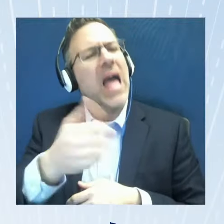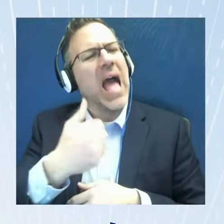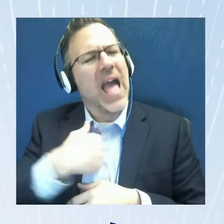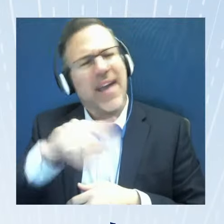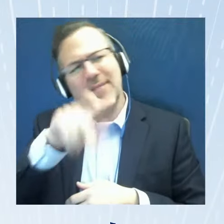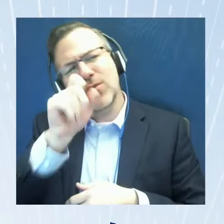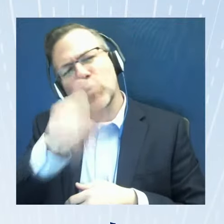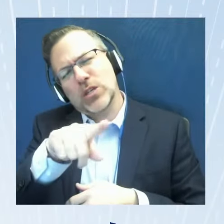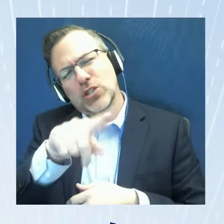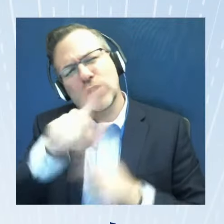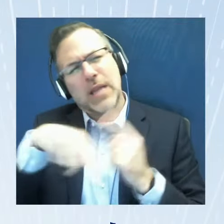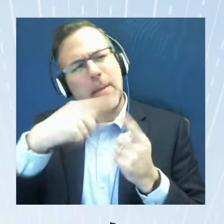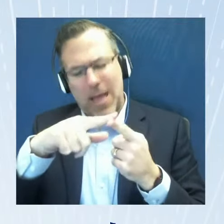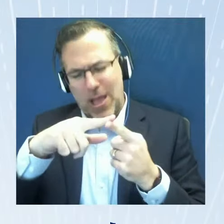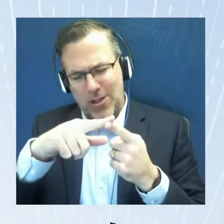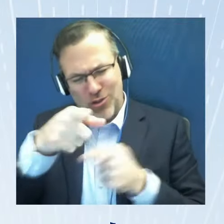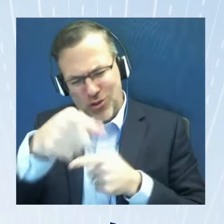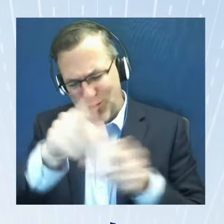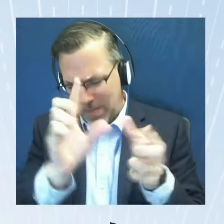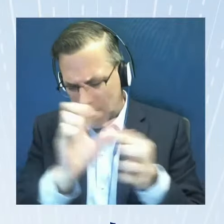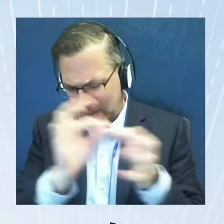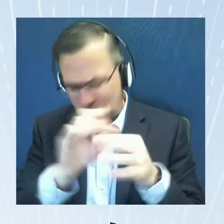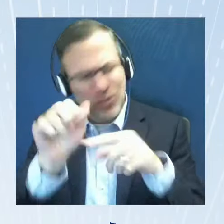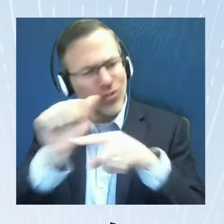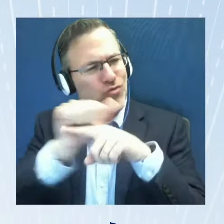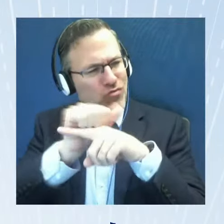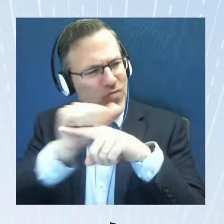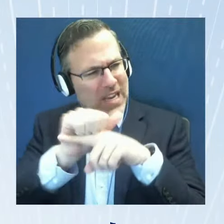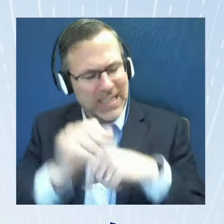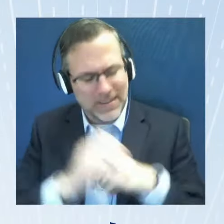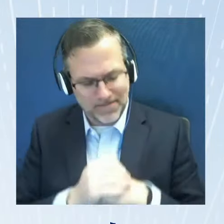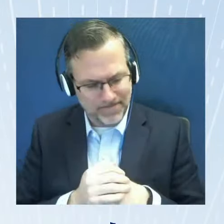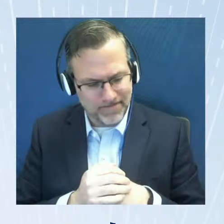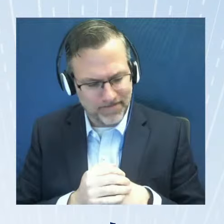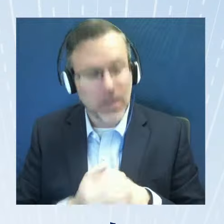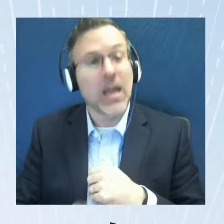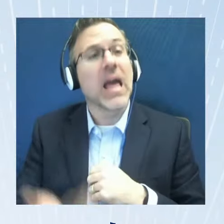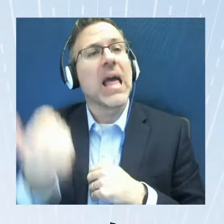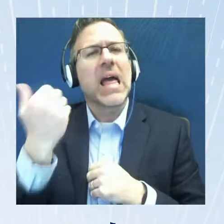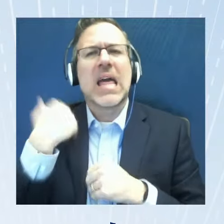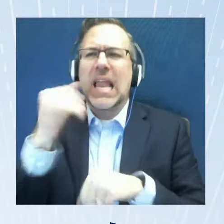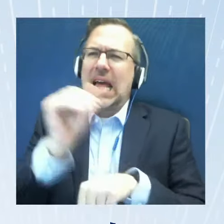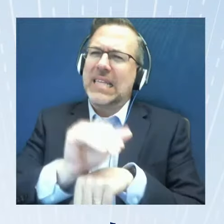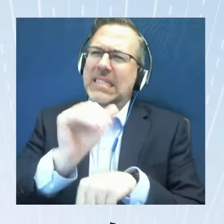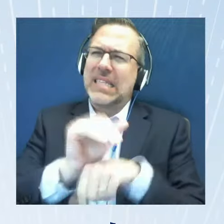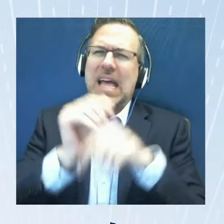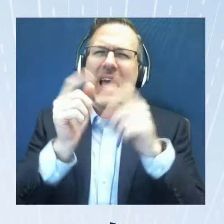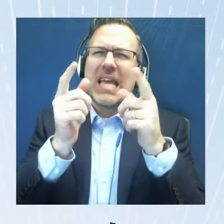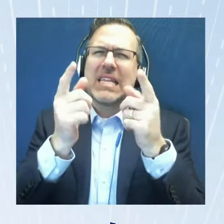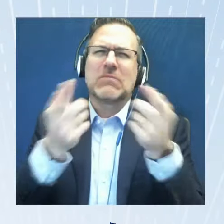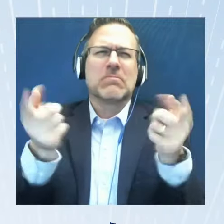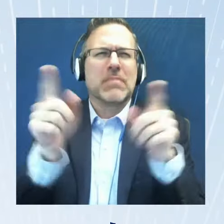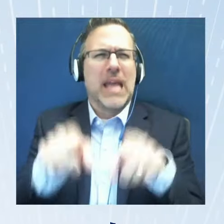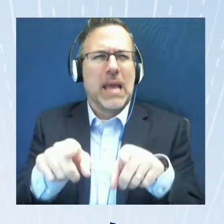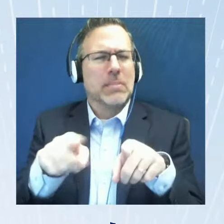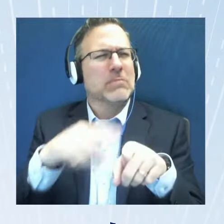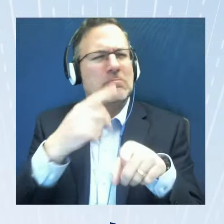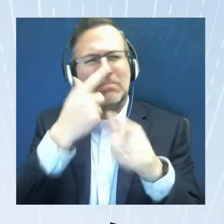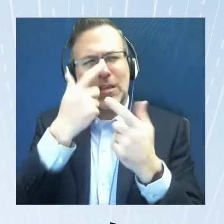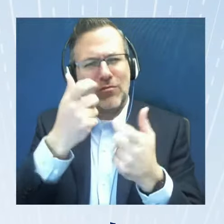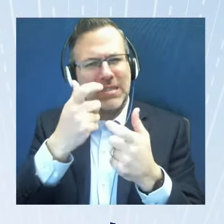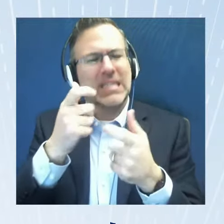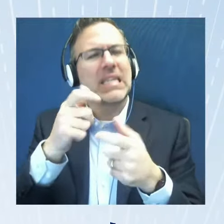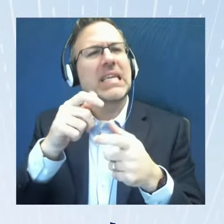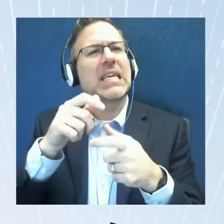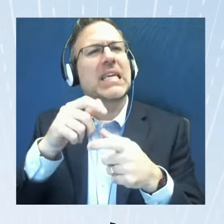around the training. Last night, I had some interesting experiences in the airport. I was called the scooter,